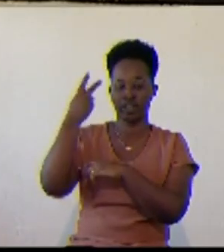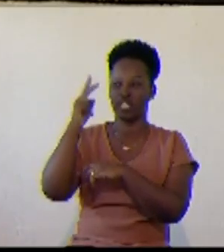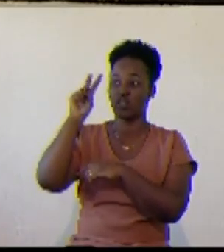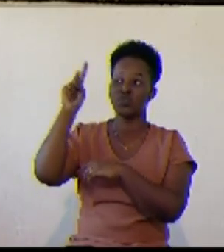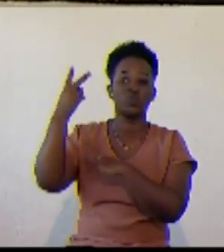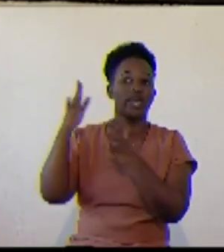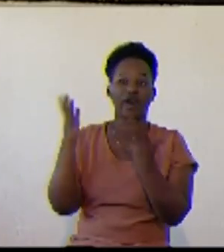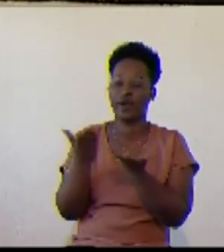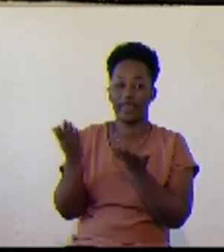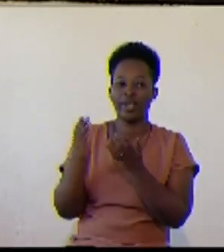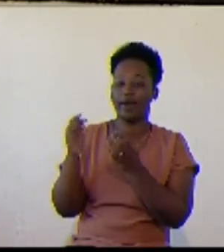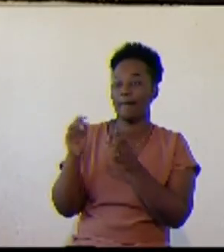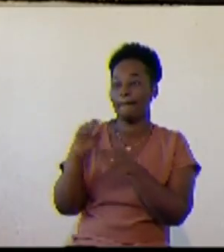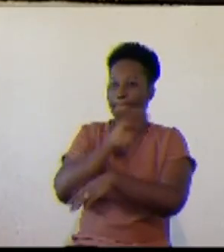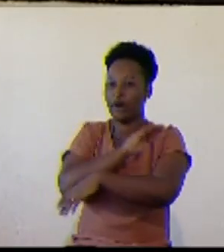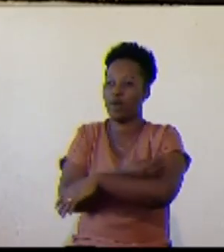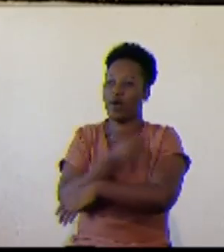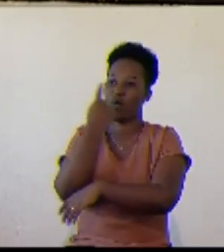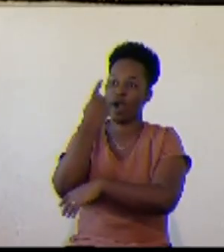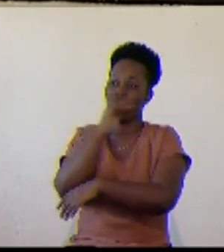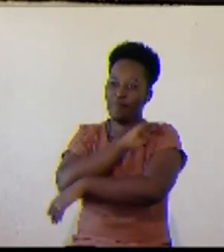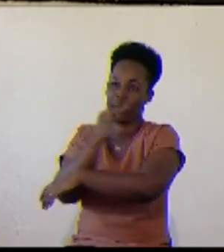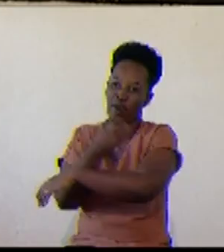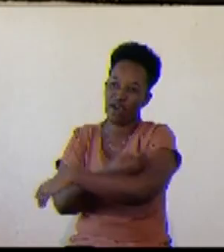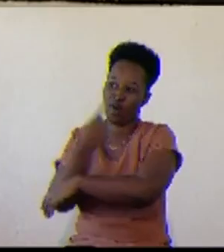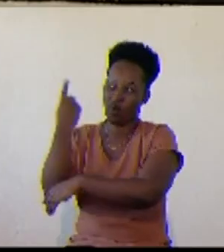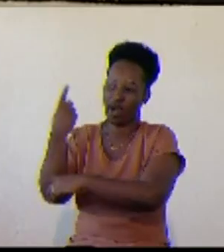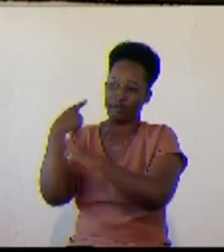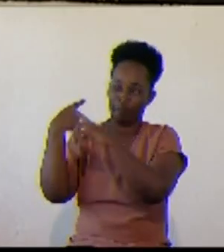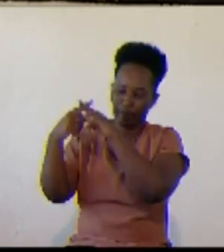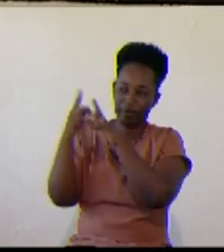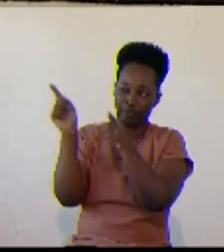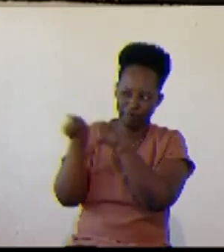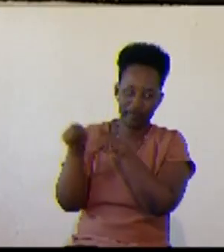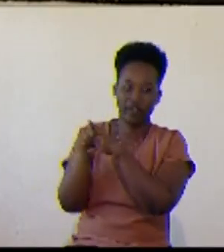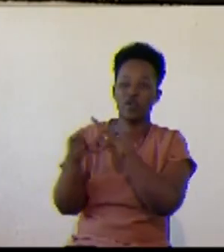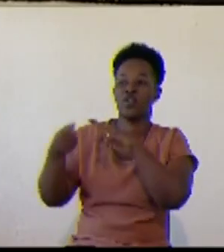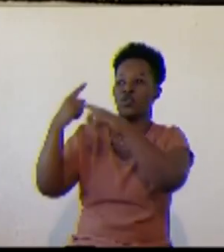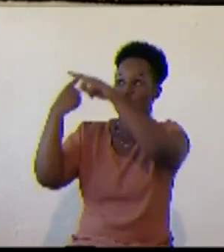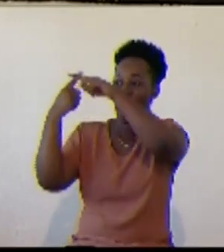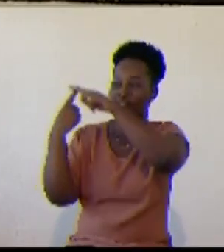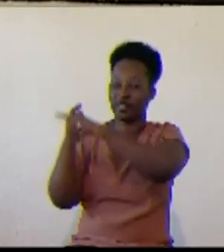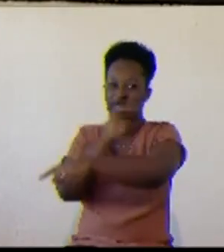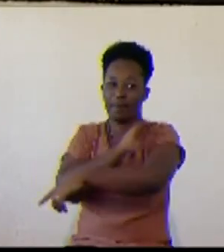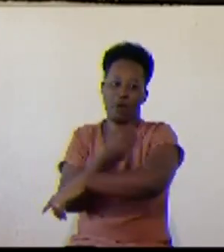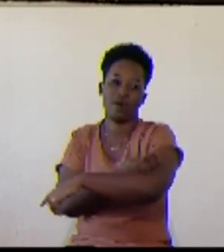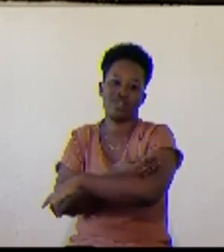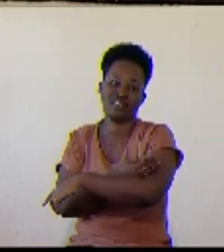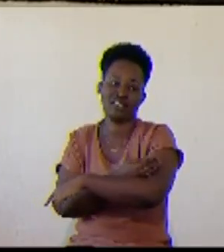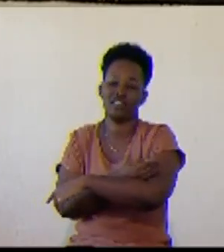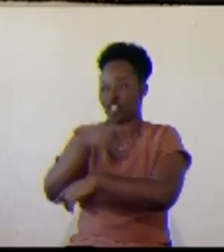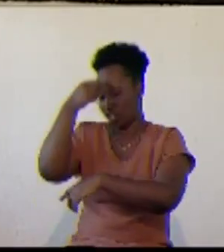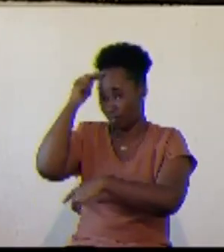power 1, a power 1. And remember, when you are multiplying numbers of the same base, you add the powers. You add the indices. That